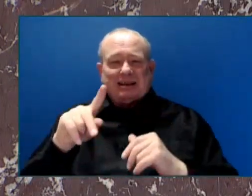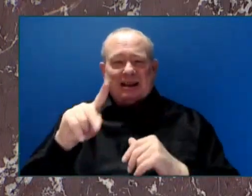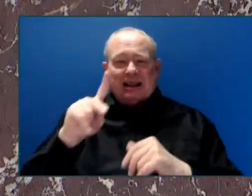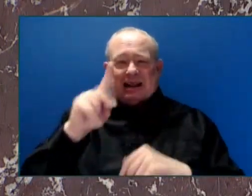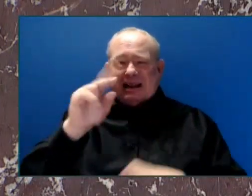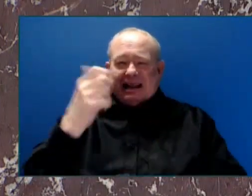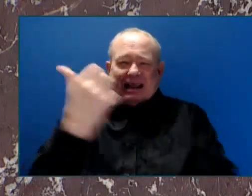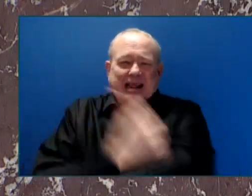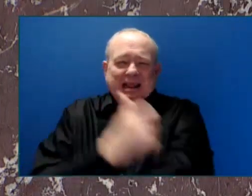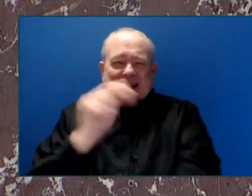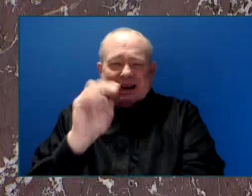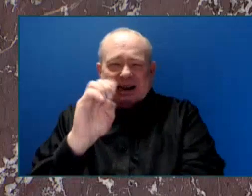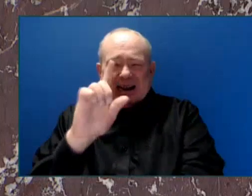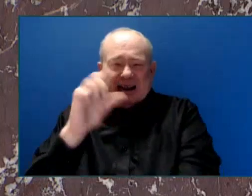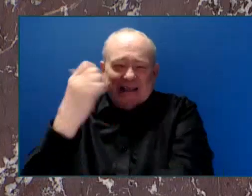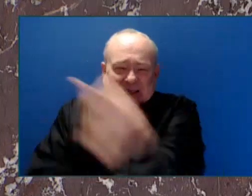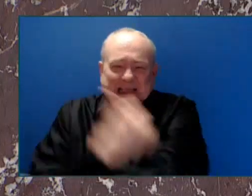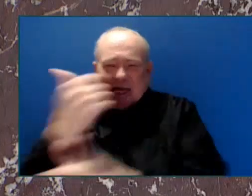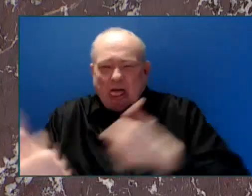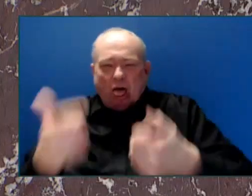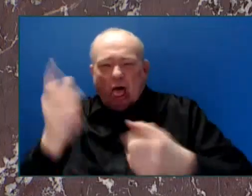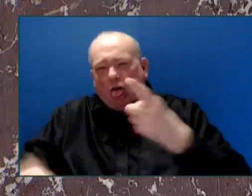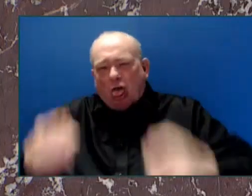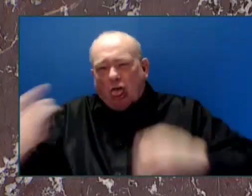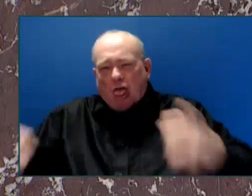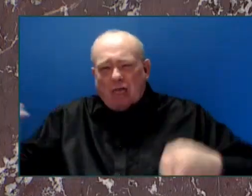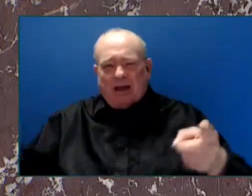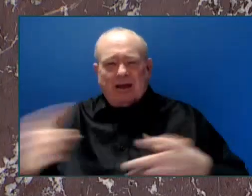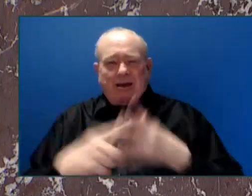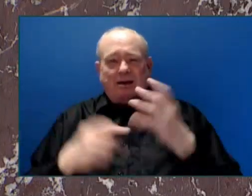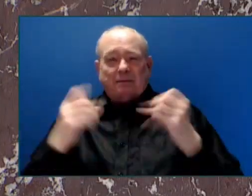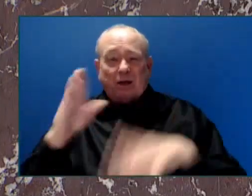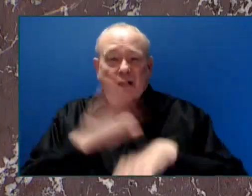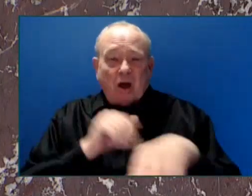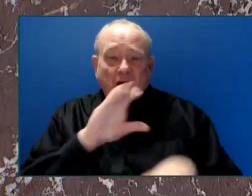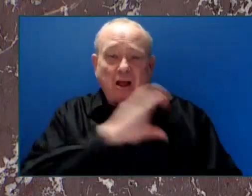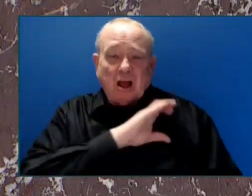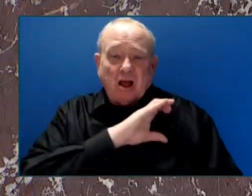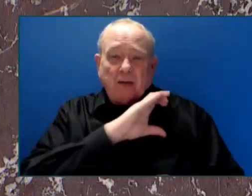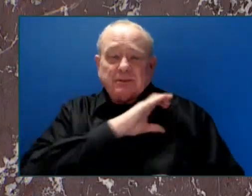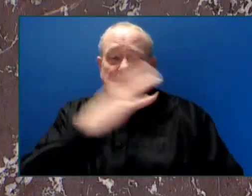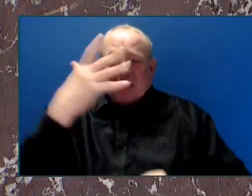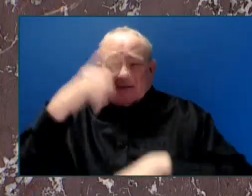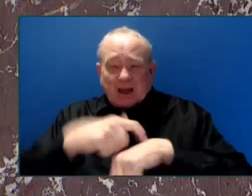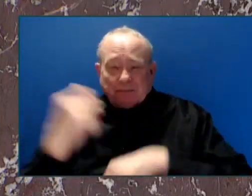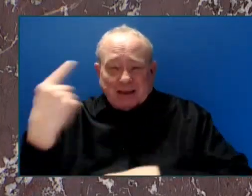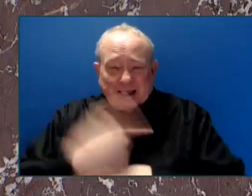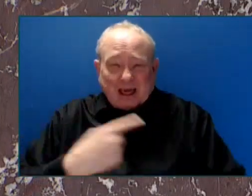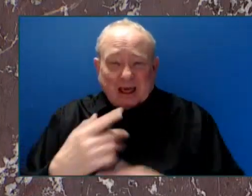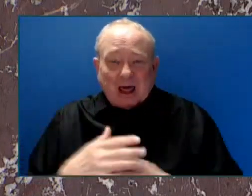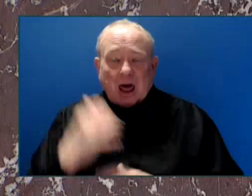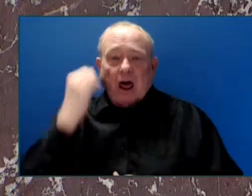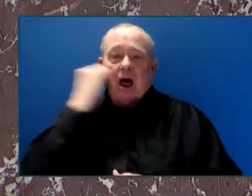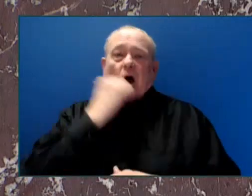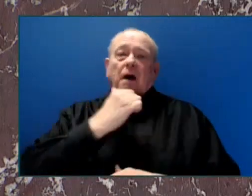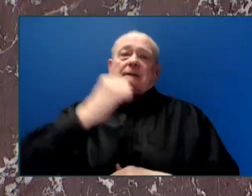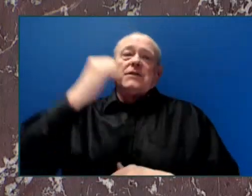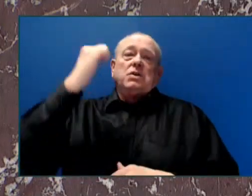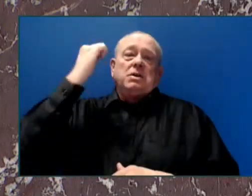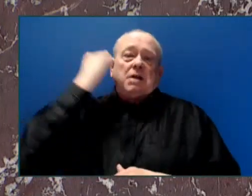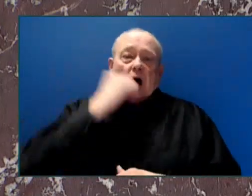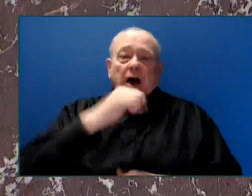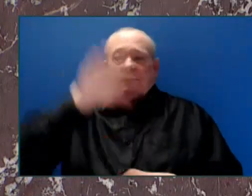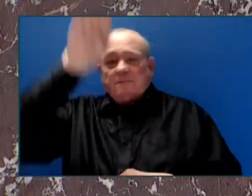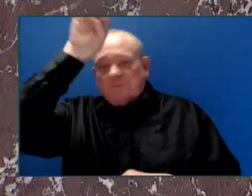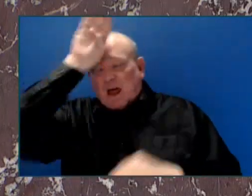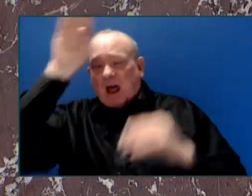5 times and fire and paramedics arrive on almost a daily basis. When is this Premier going to deliver